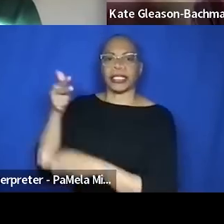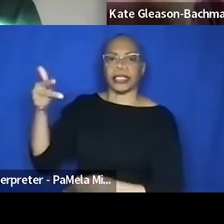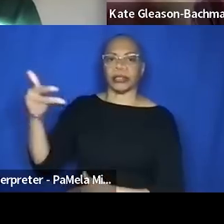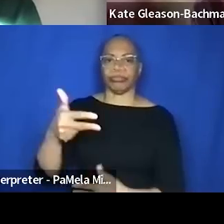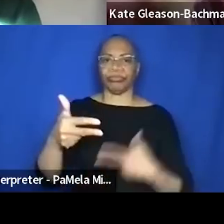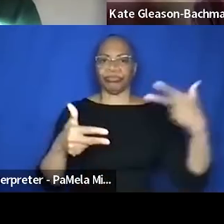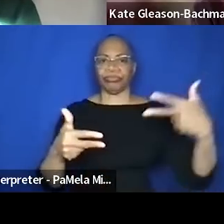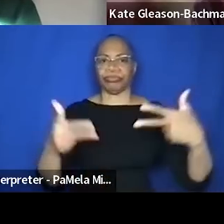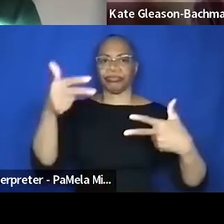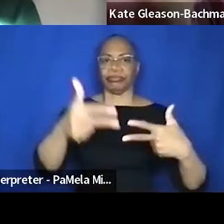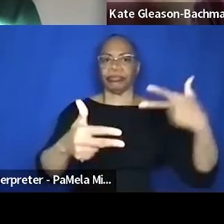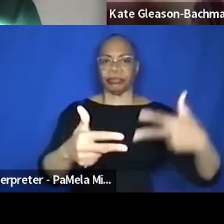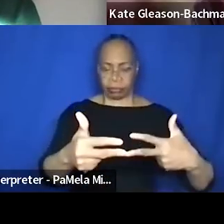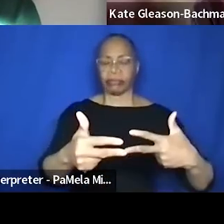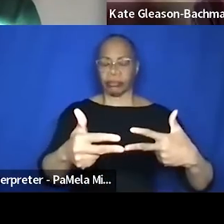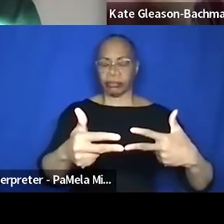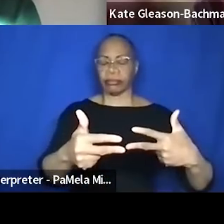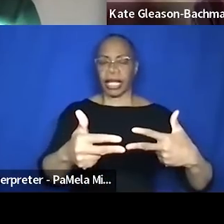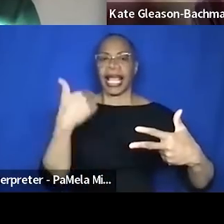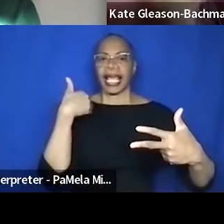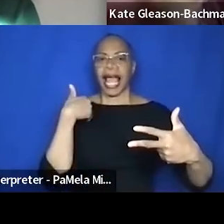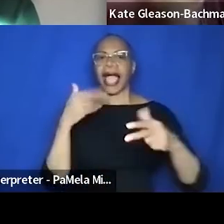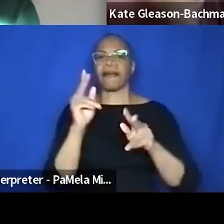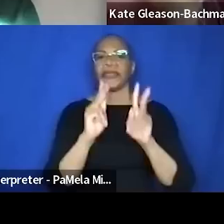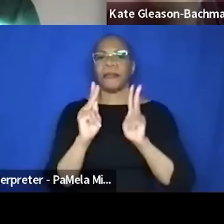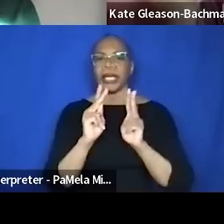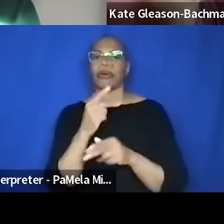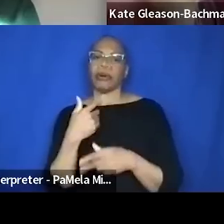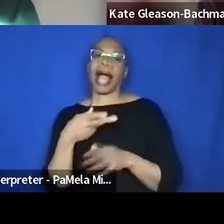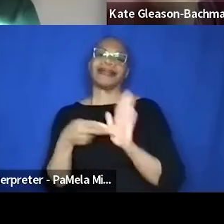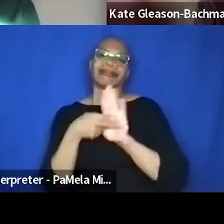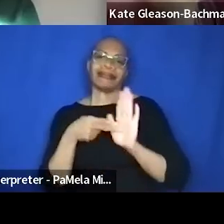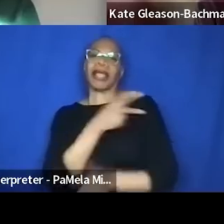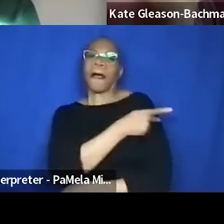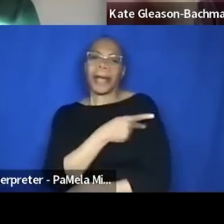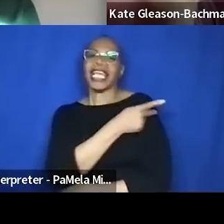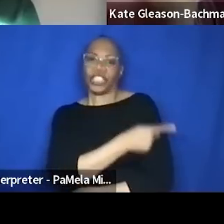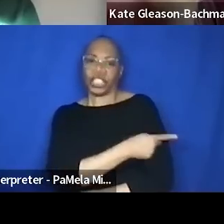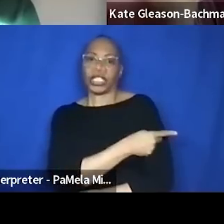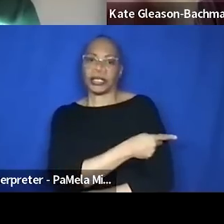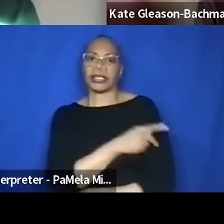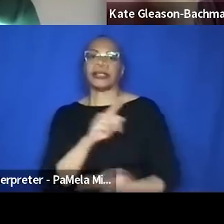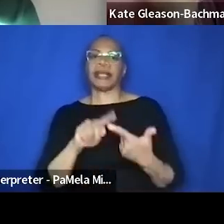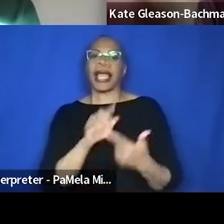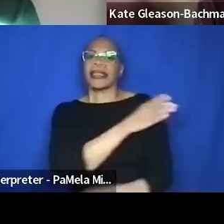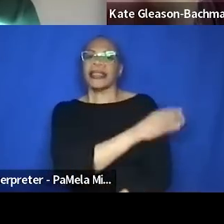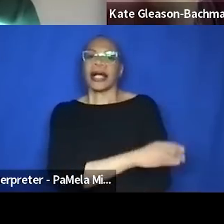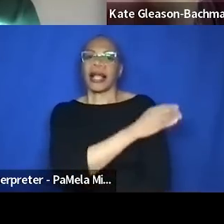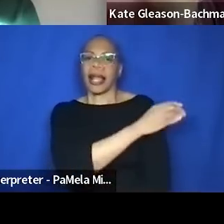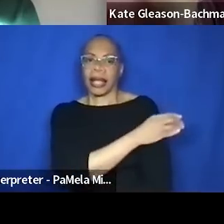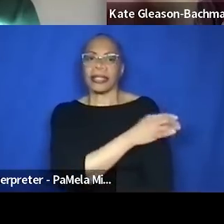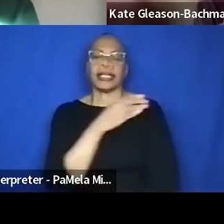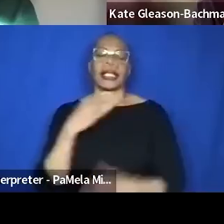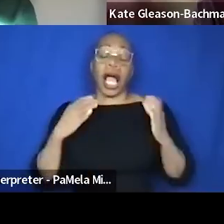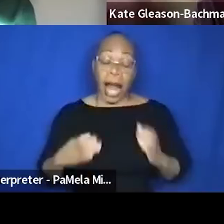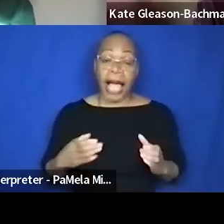know, get the people, the patients, we call them patients, sorry, patients, clients, and they will mobilize